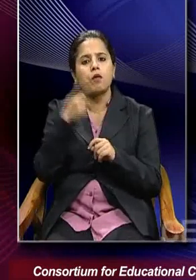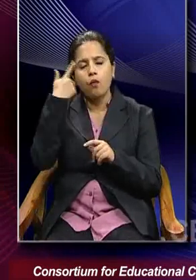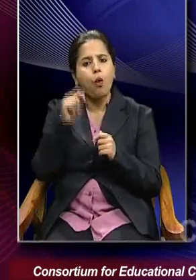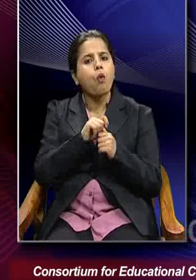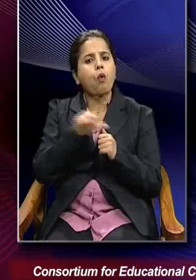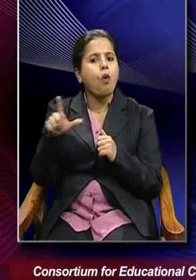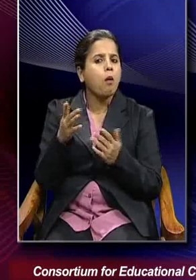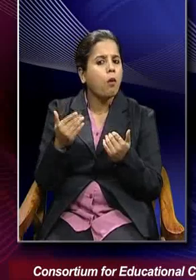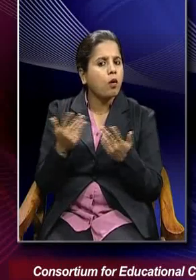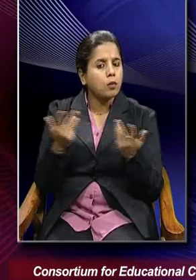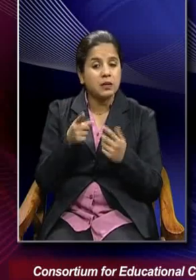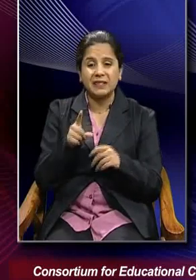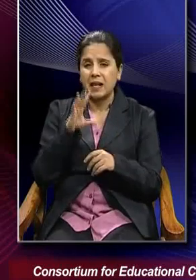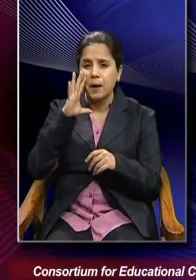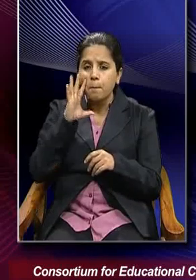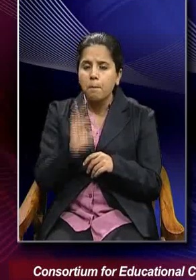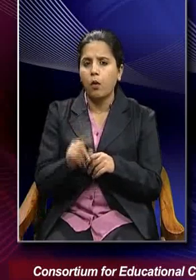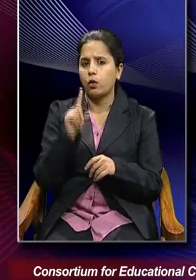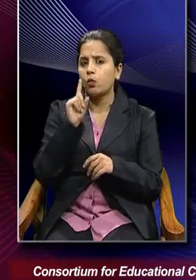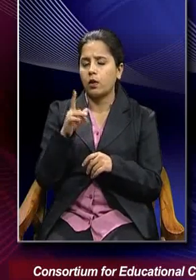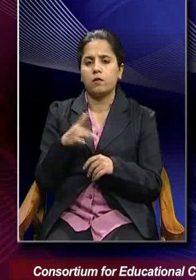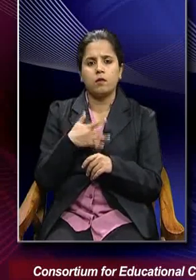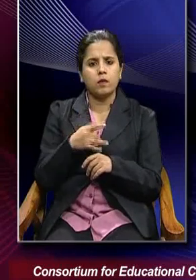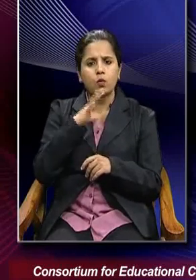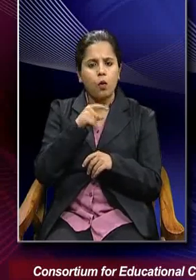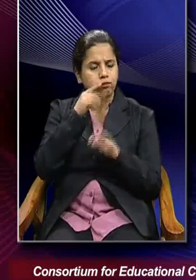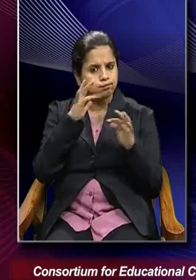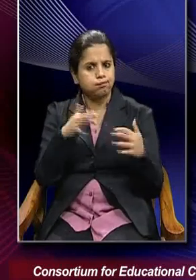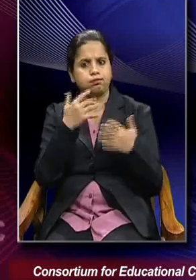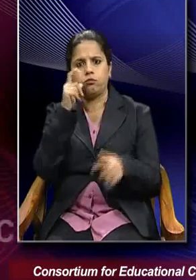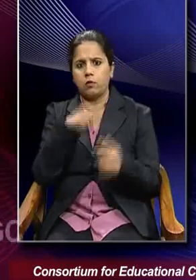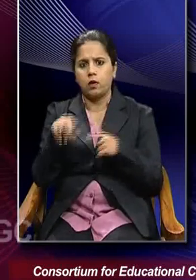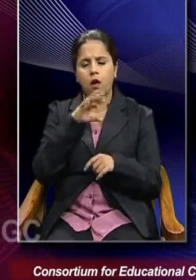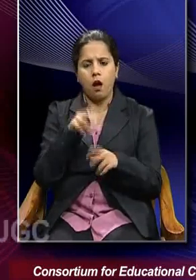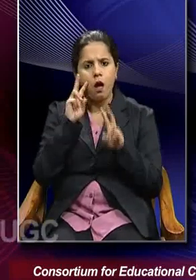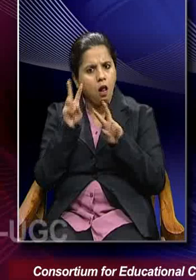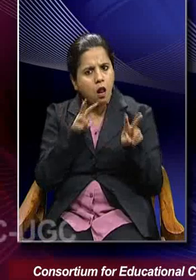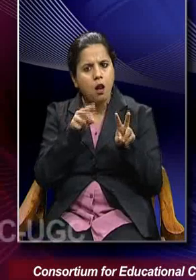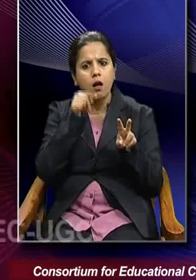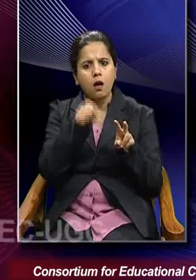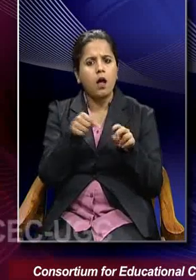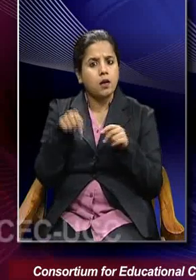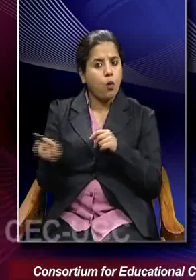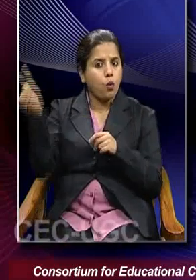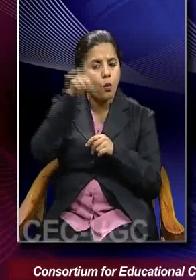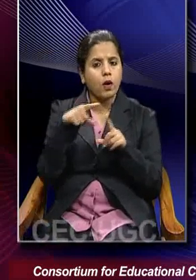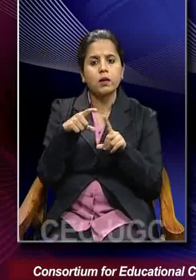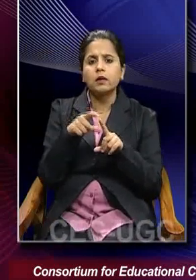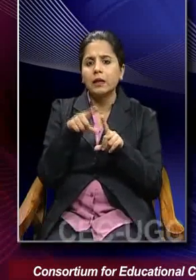all. And most important, it drew the attention of the world at how in the present data